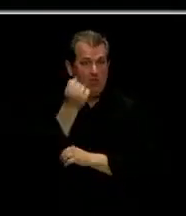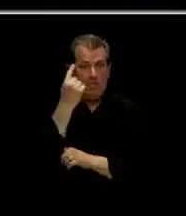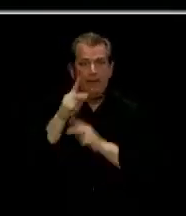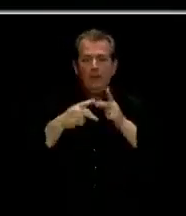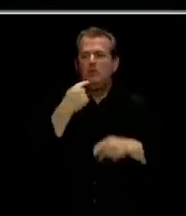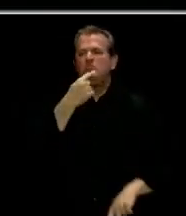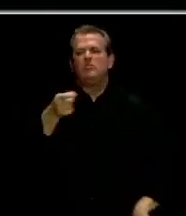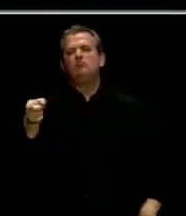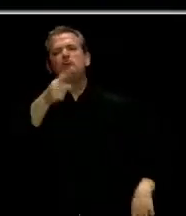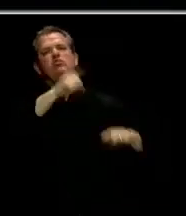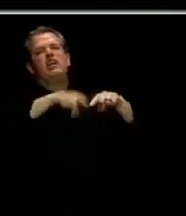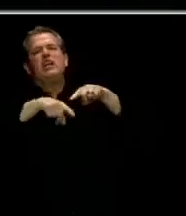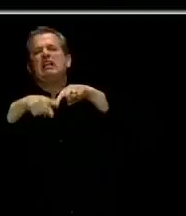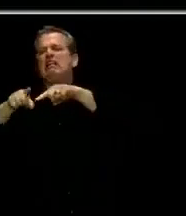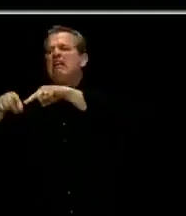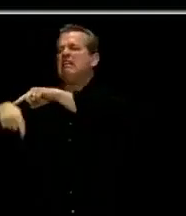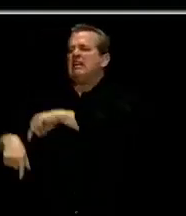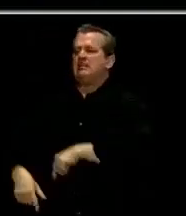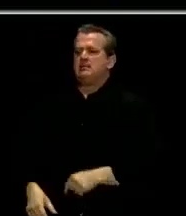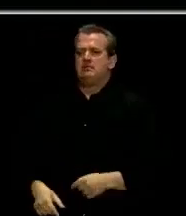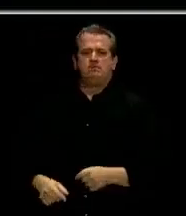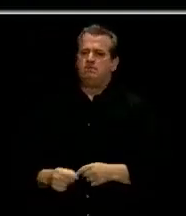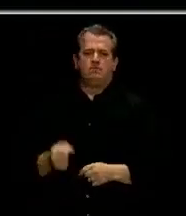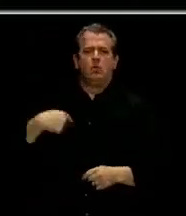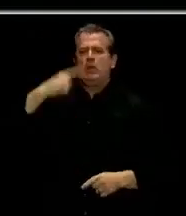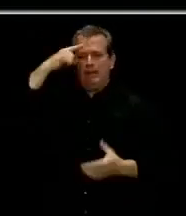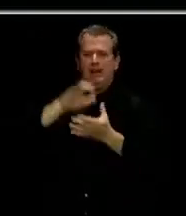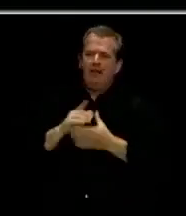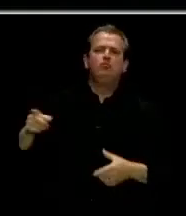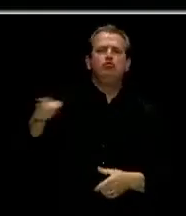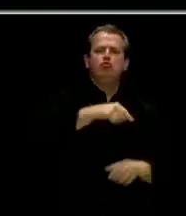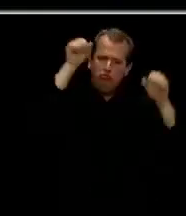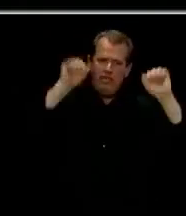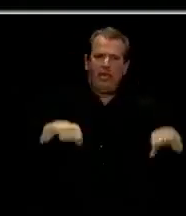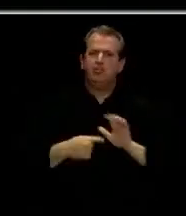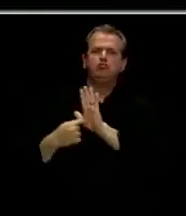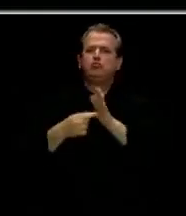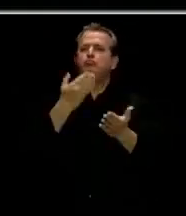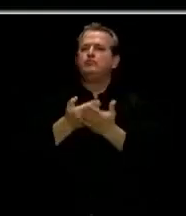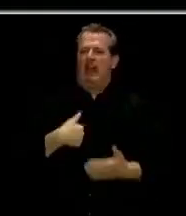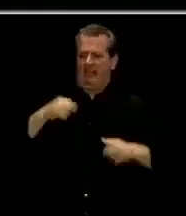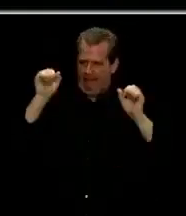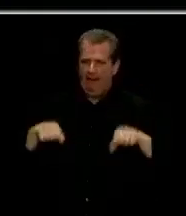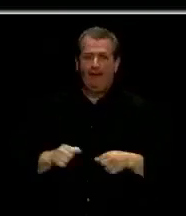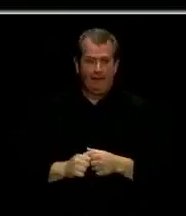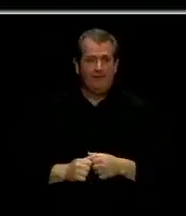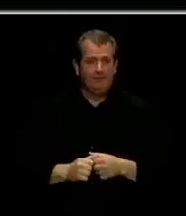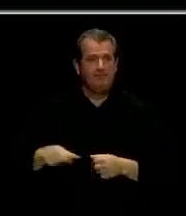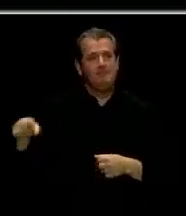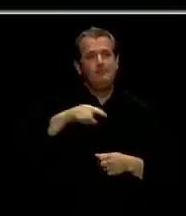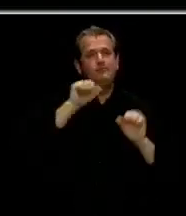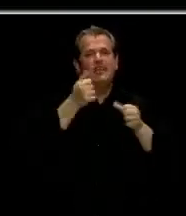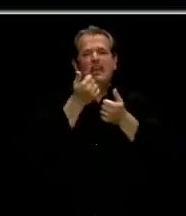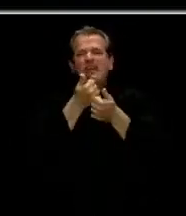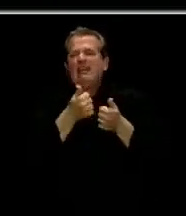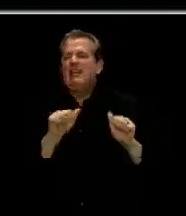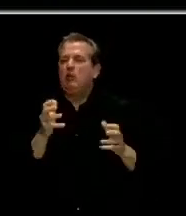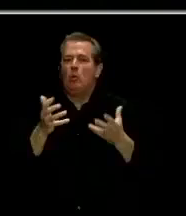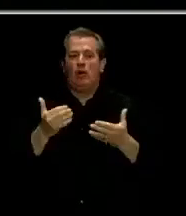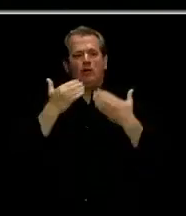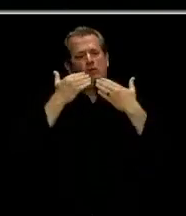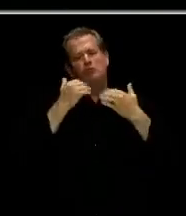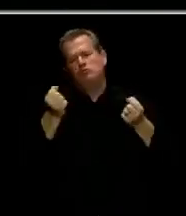you cannot, we believe in you and you can. Show them. Show them what you can accomplish. Thank